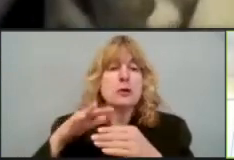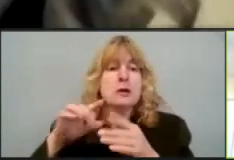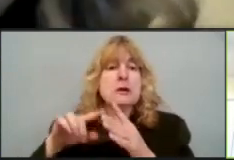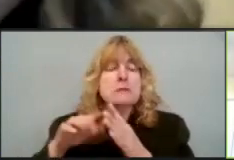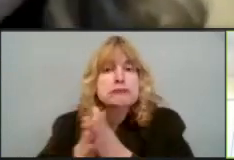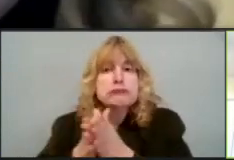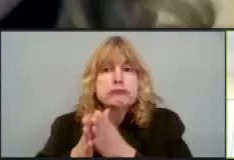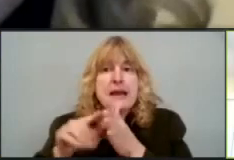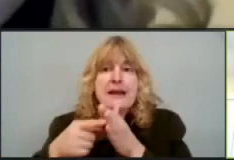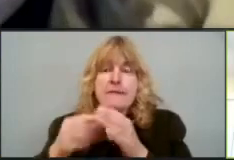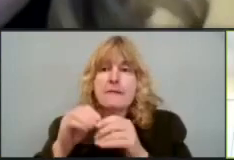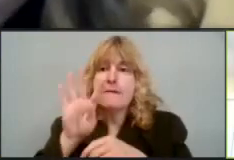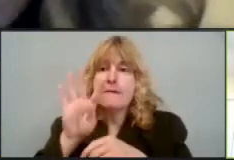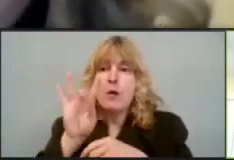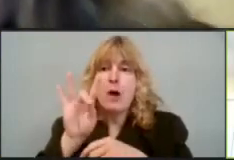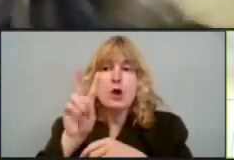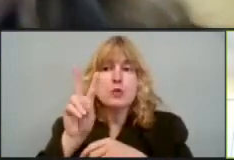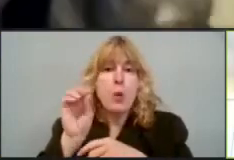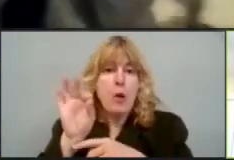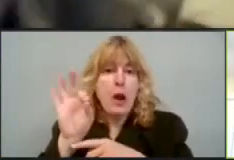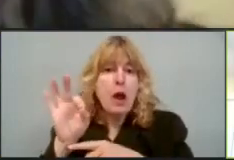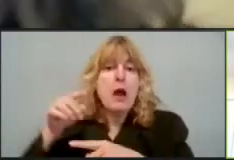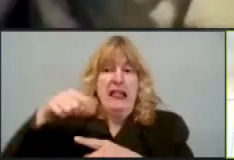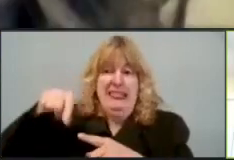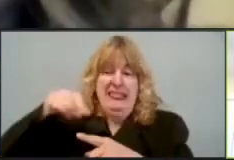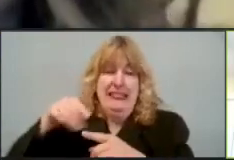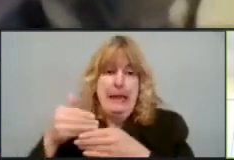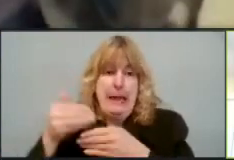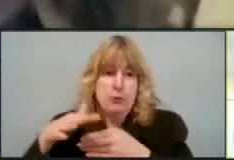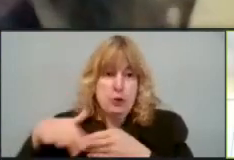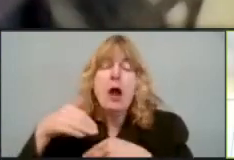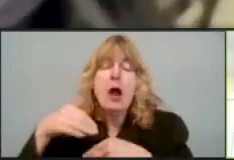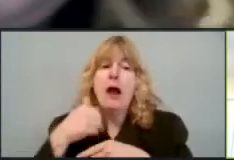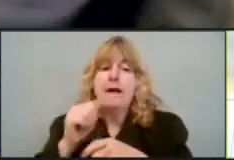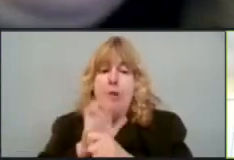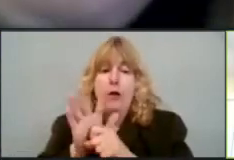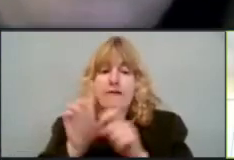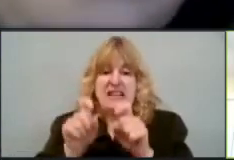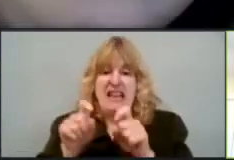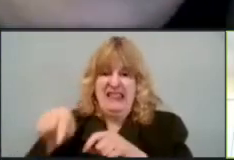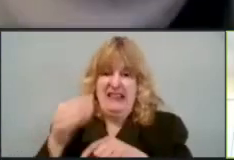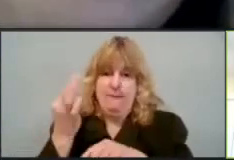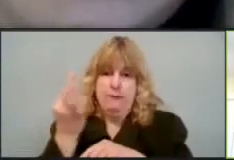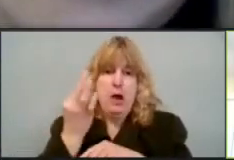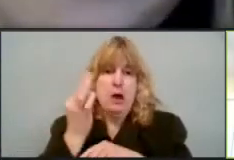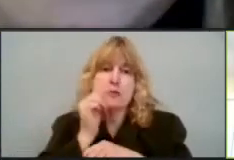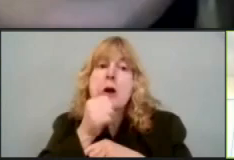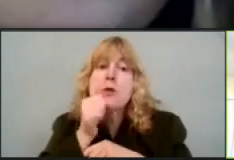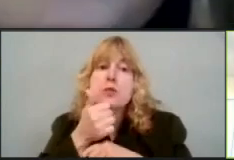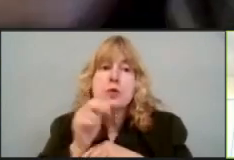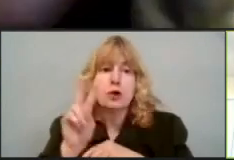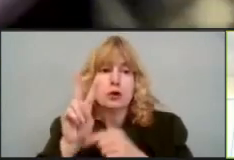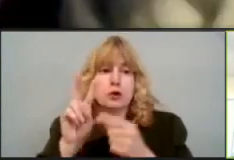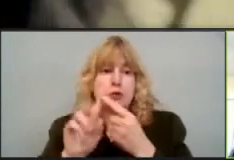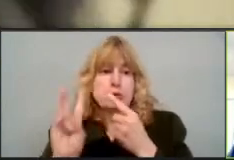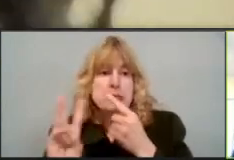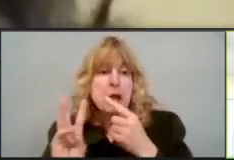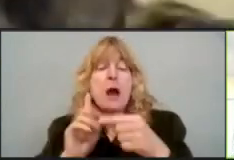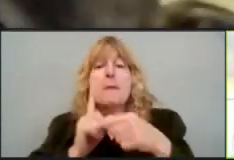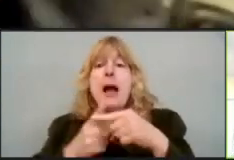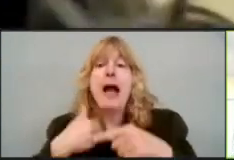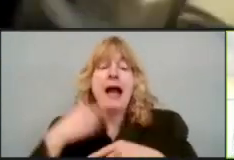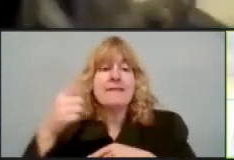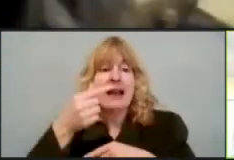has COVID testing this Friday, so tomorrow from 2 to 6. And we will also have gleaners giving their